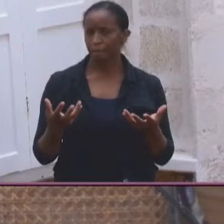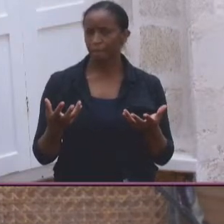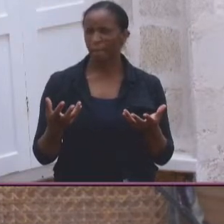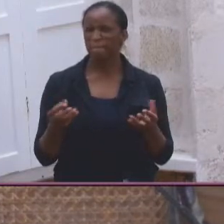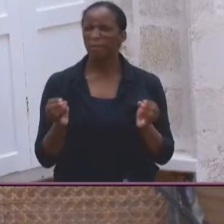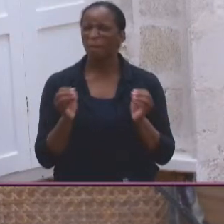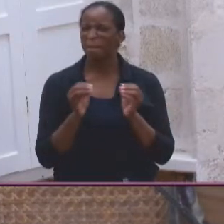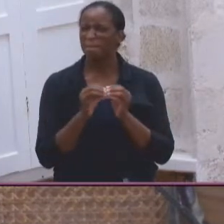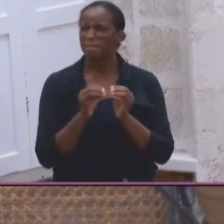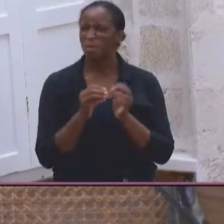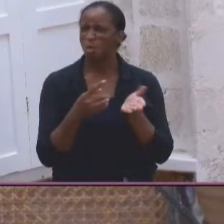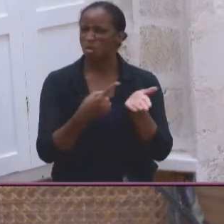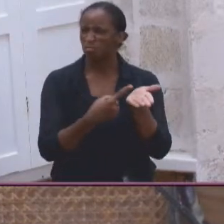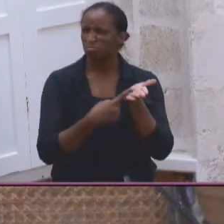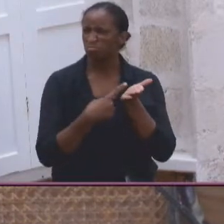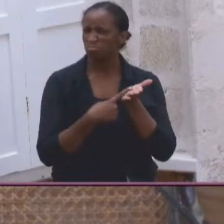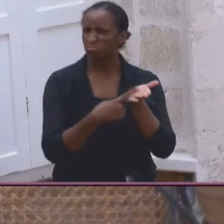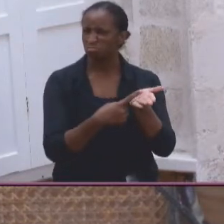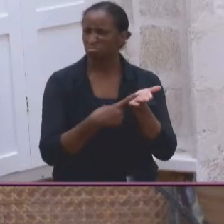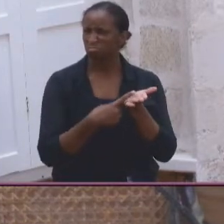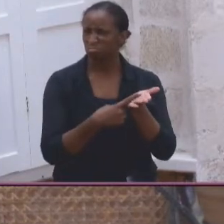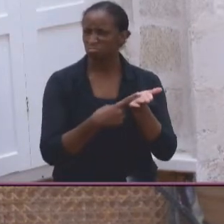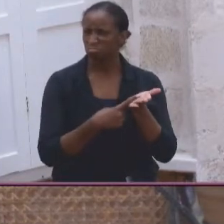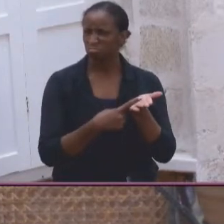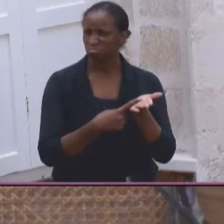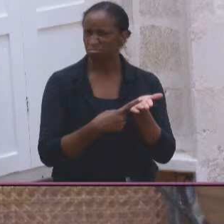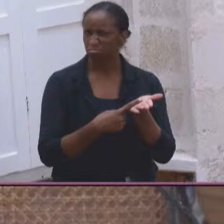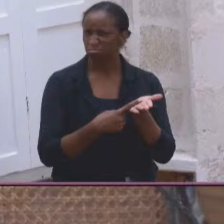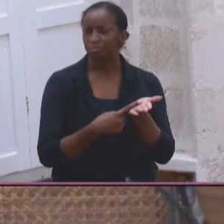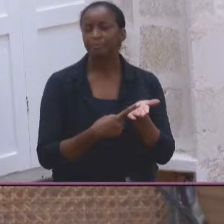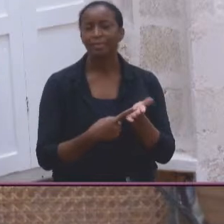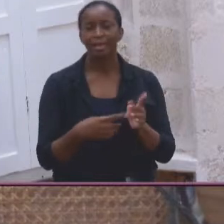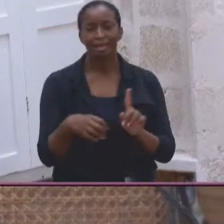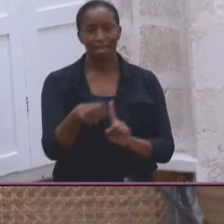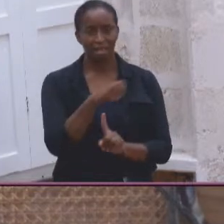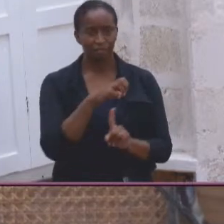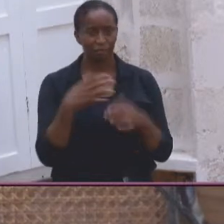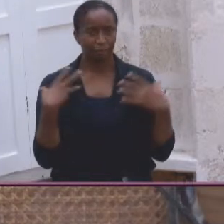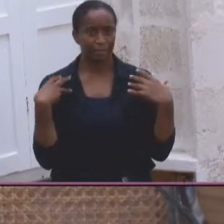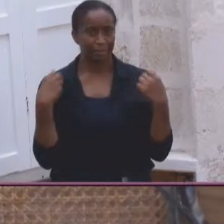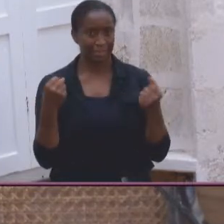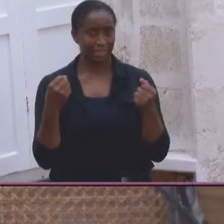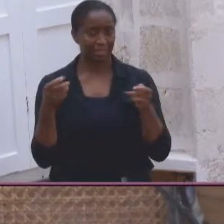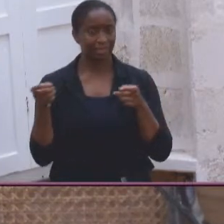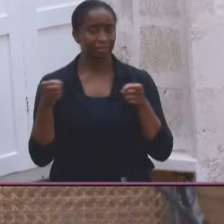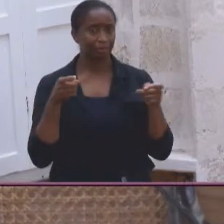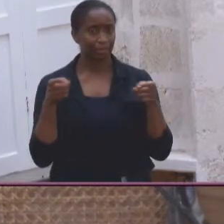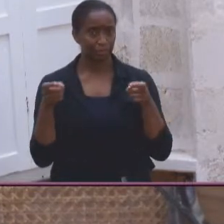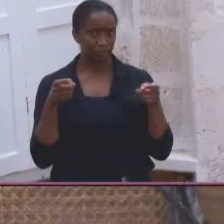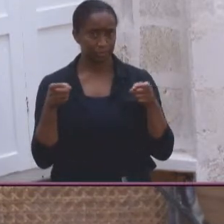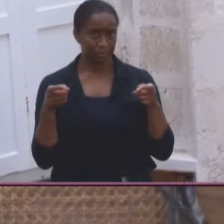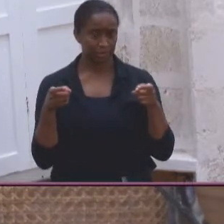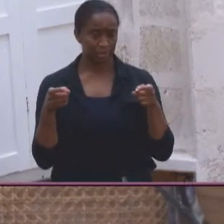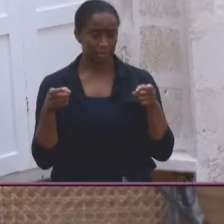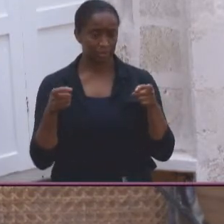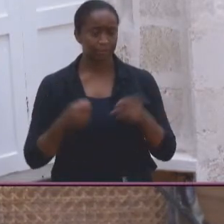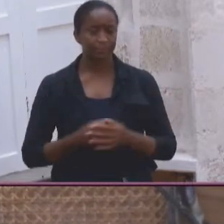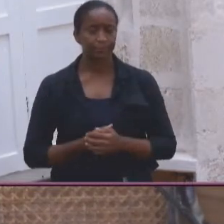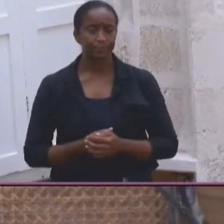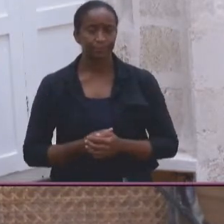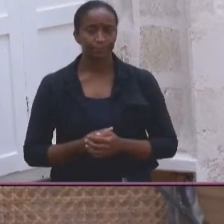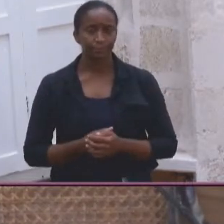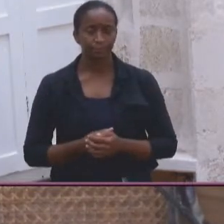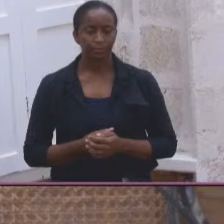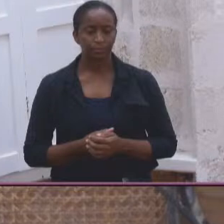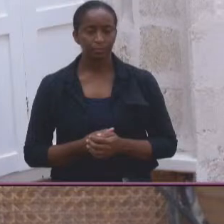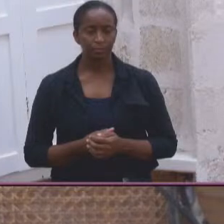the whole process of the environmental health management in this country, which this bill speaks to. And there are some